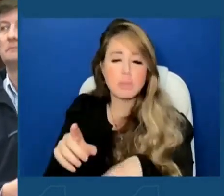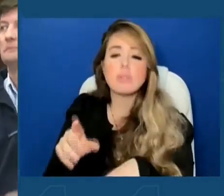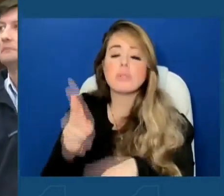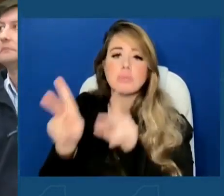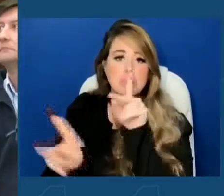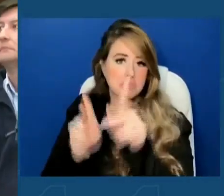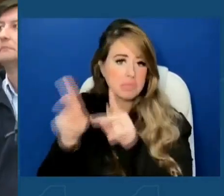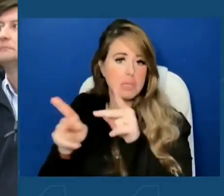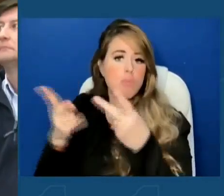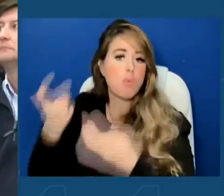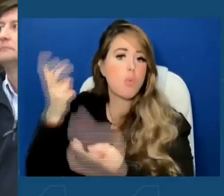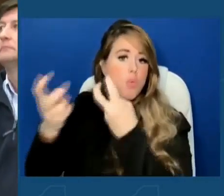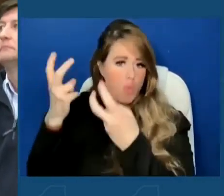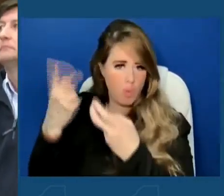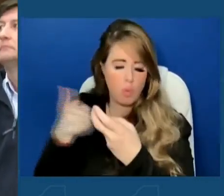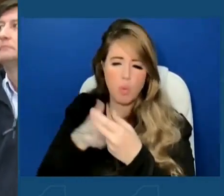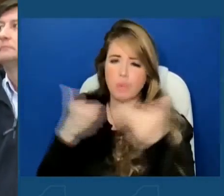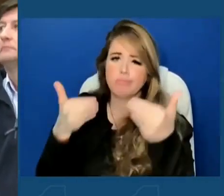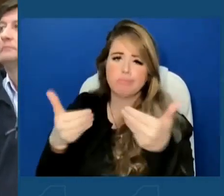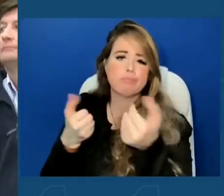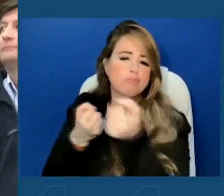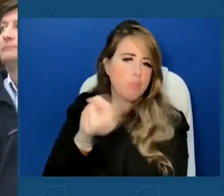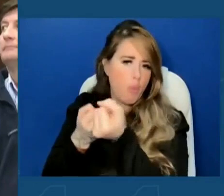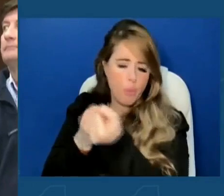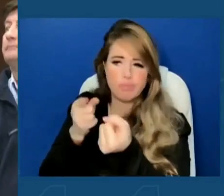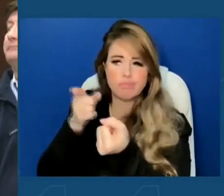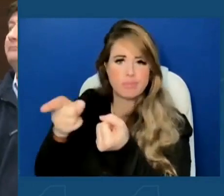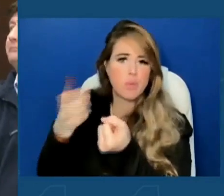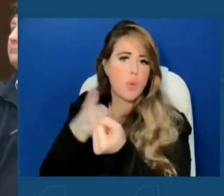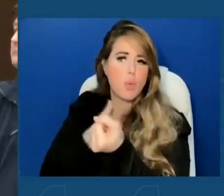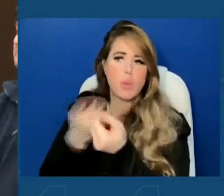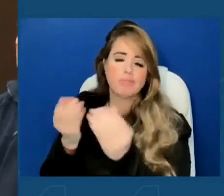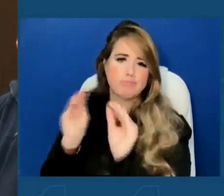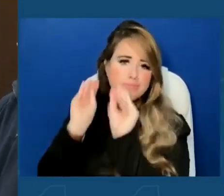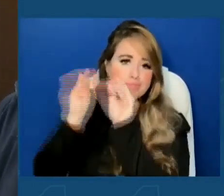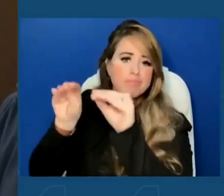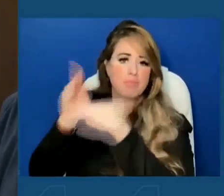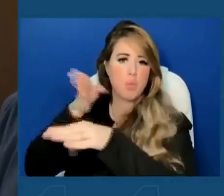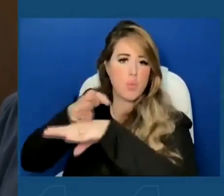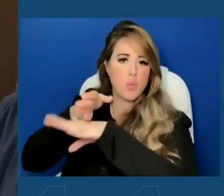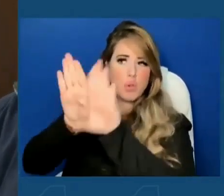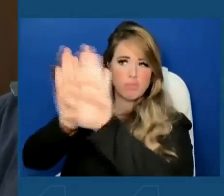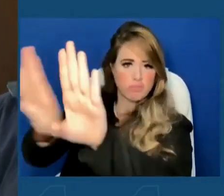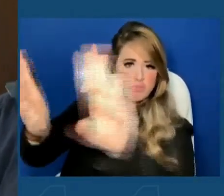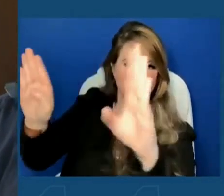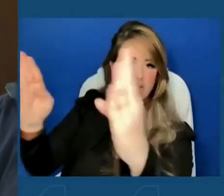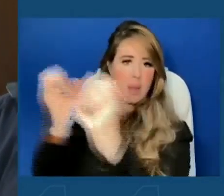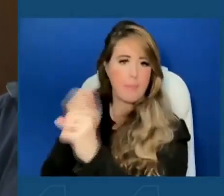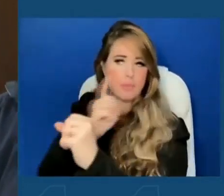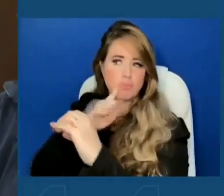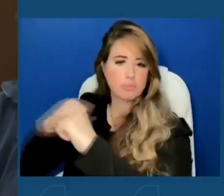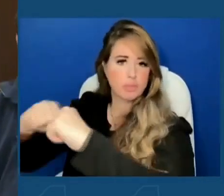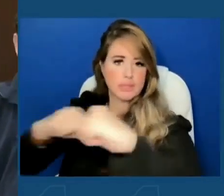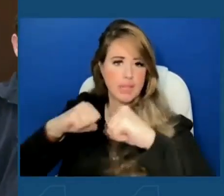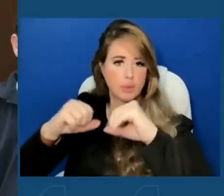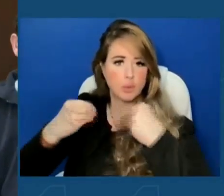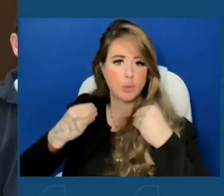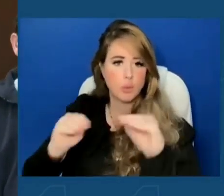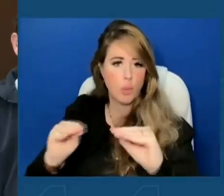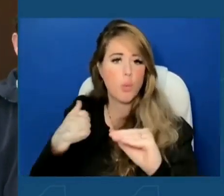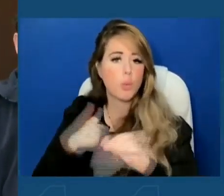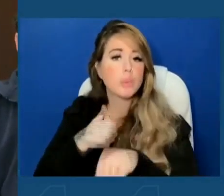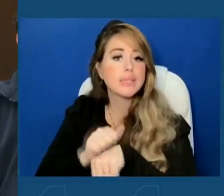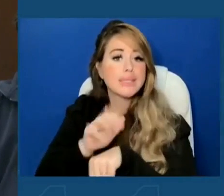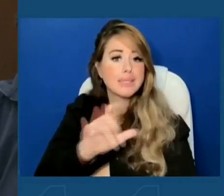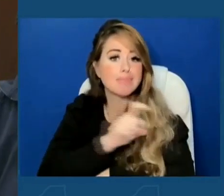So our officers are out there. We've been able to, throughout the storm, transition our patrol officers to get back more